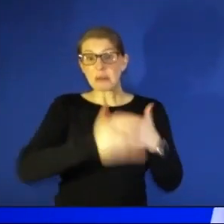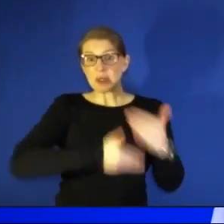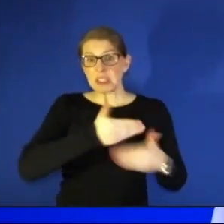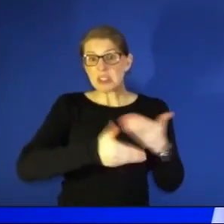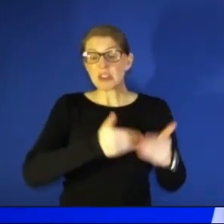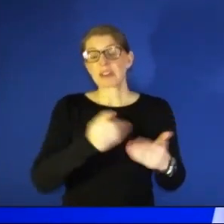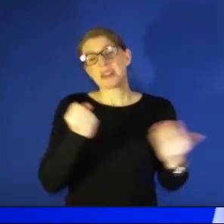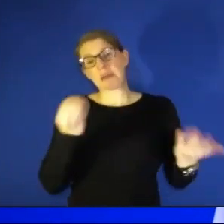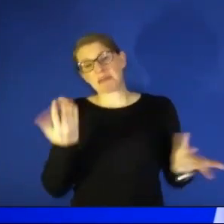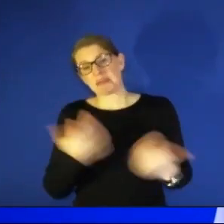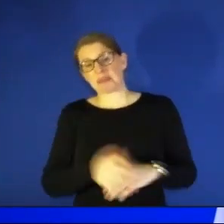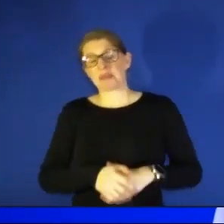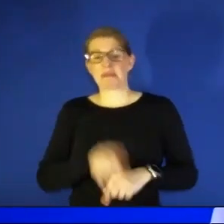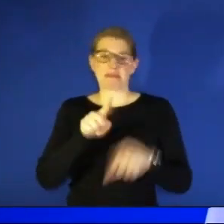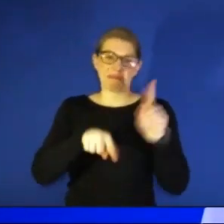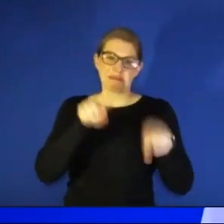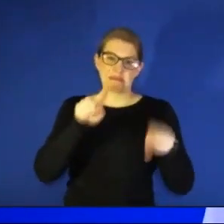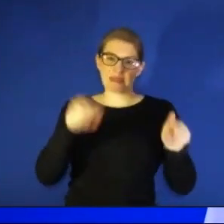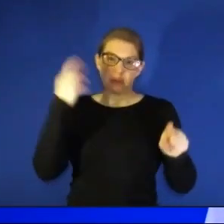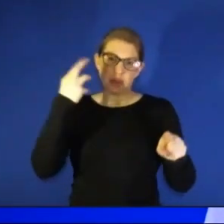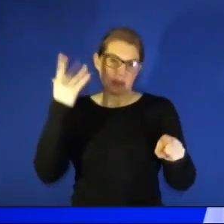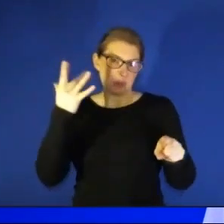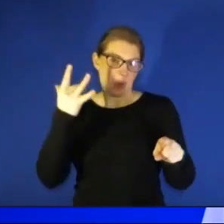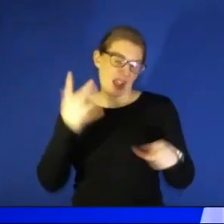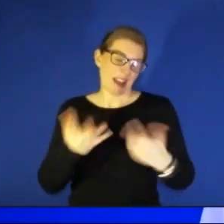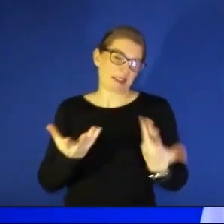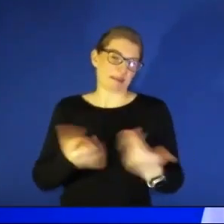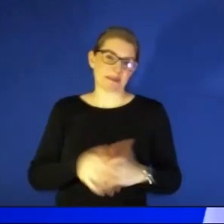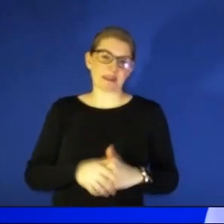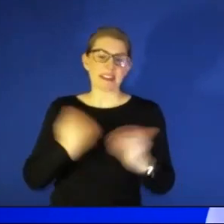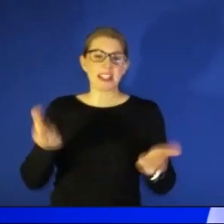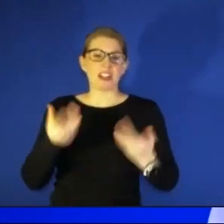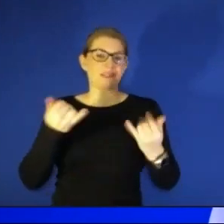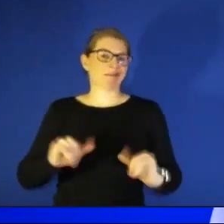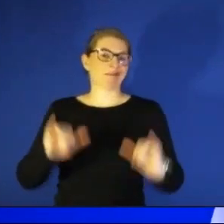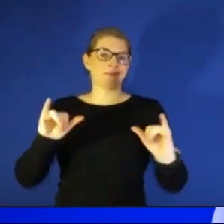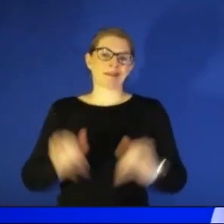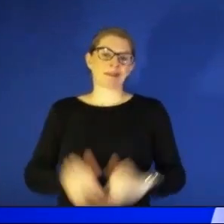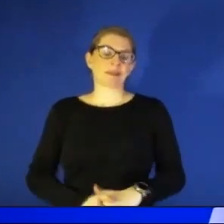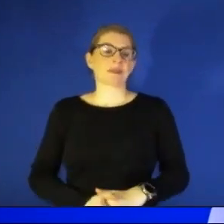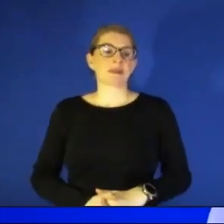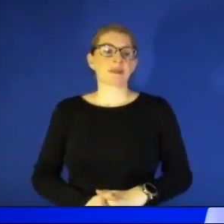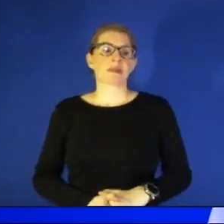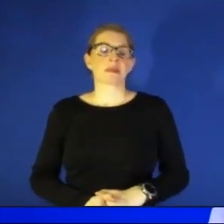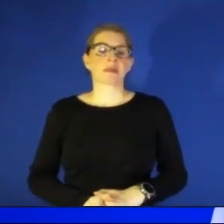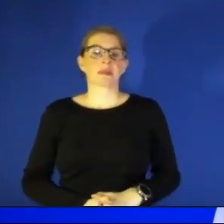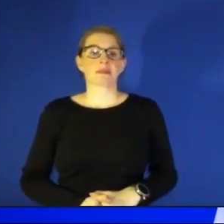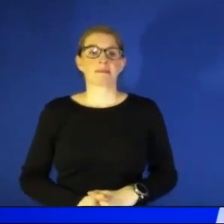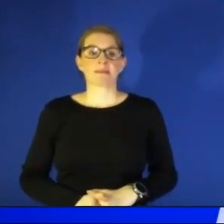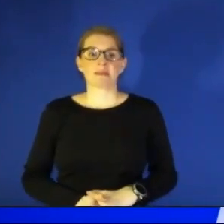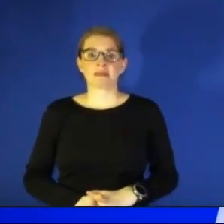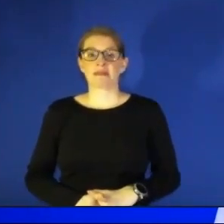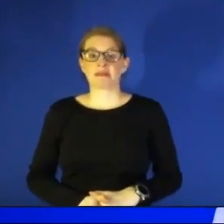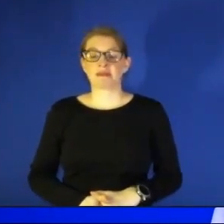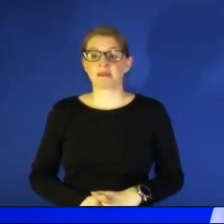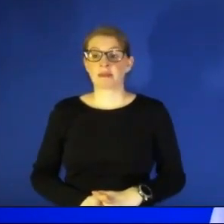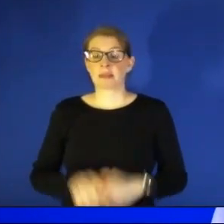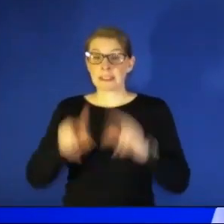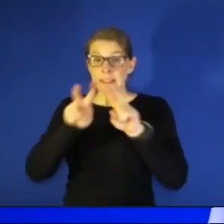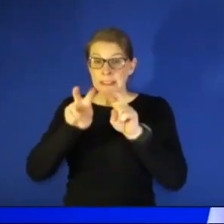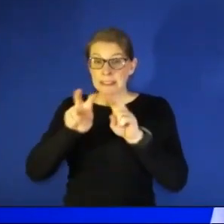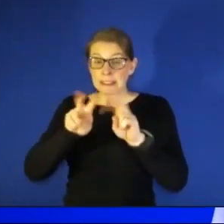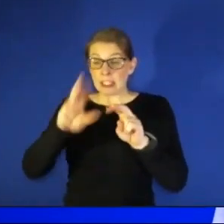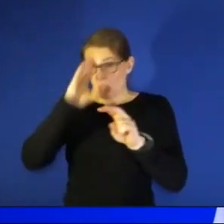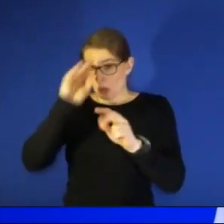a variety of factors there. We don't have all of that teased out just because of the pure numbers about